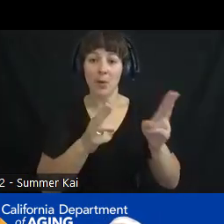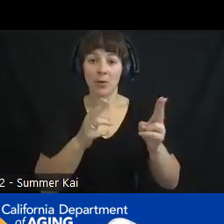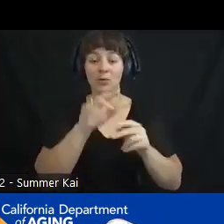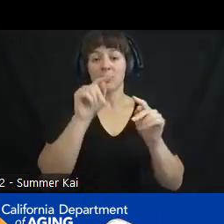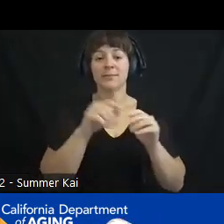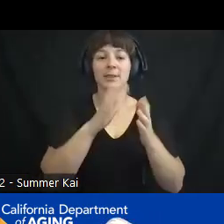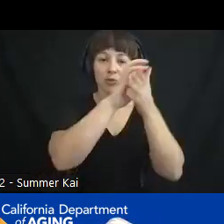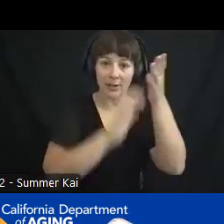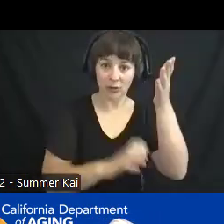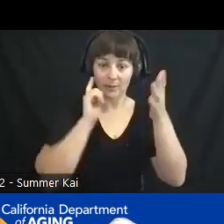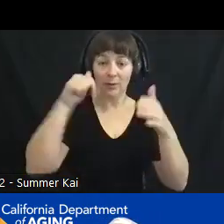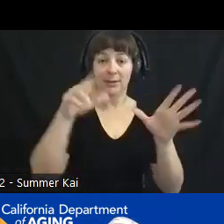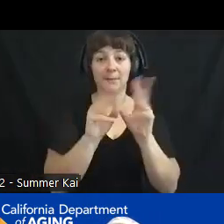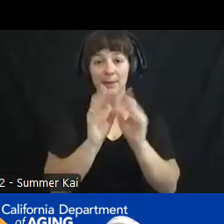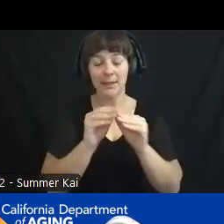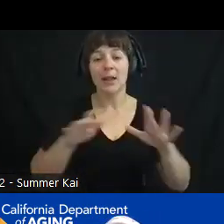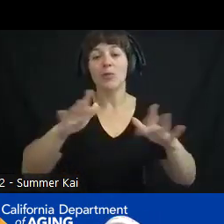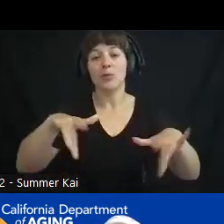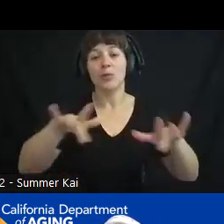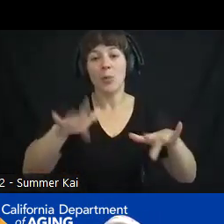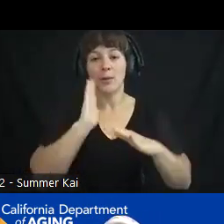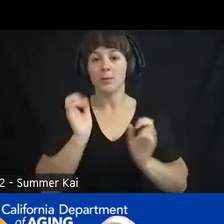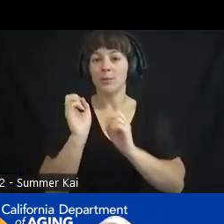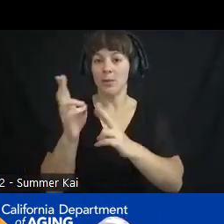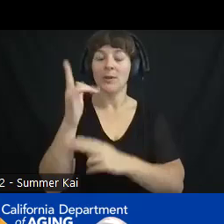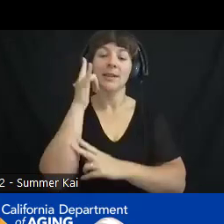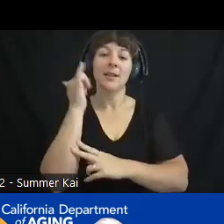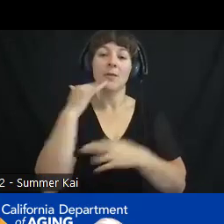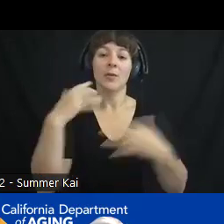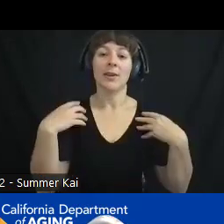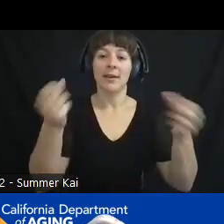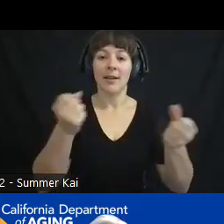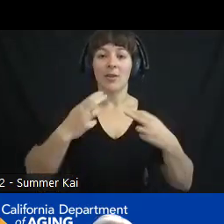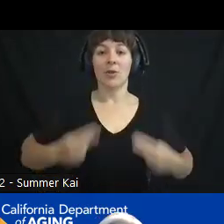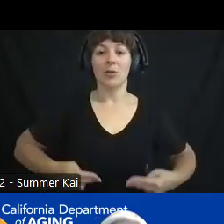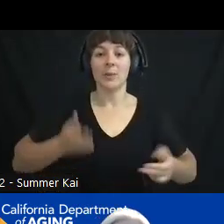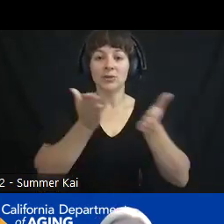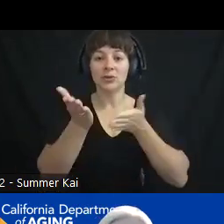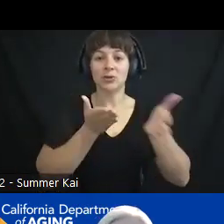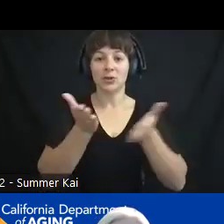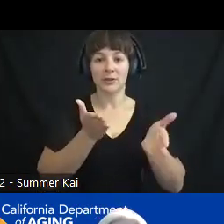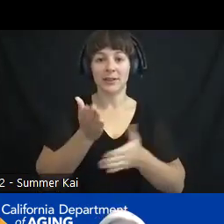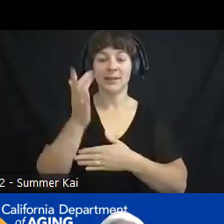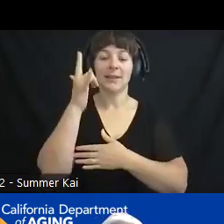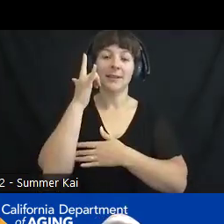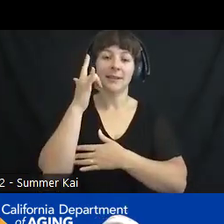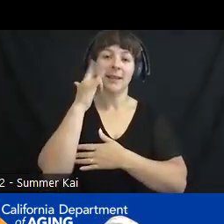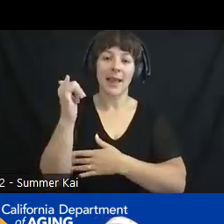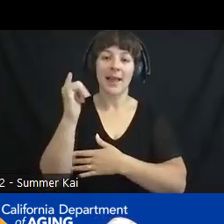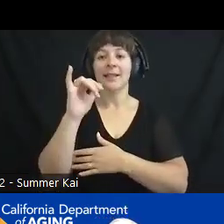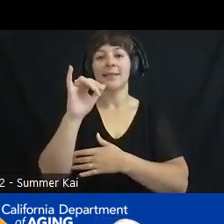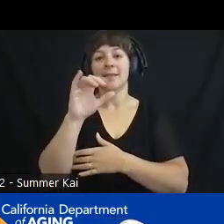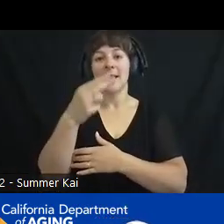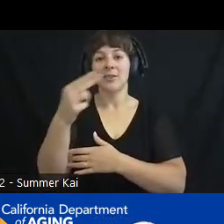meeting, and the recording will be posted to our California Health and Human Services, or Cal HHS